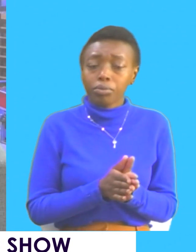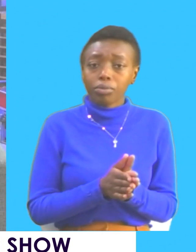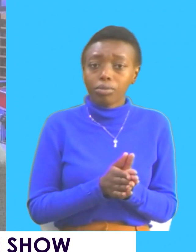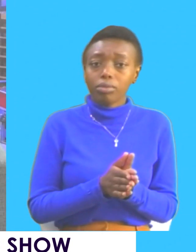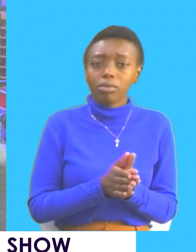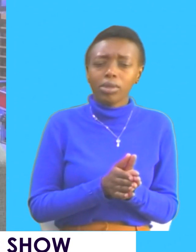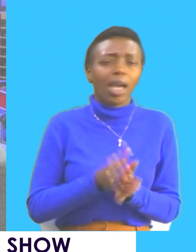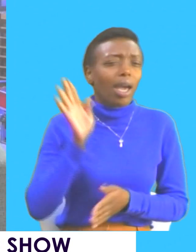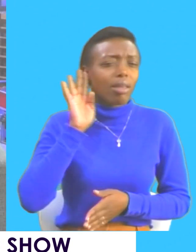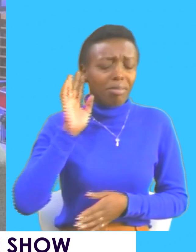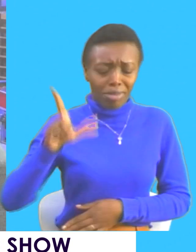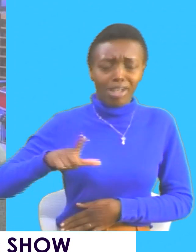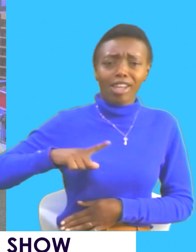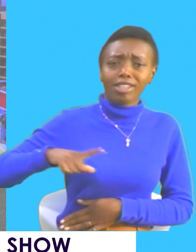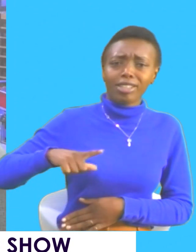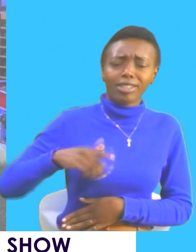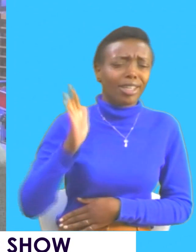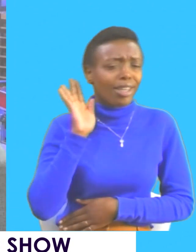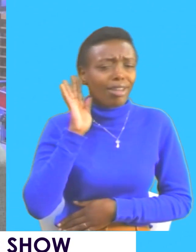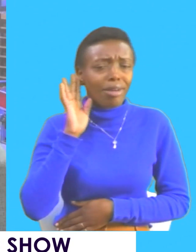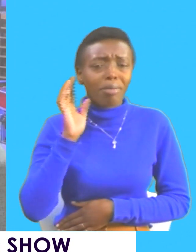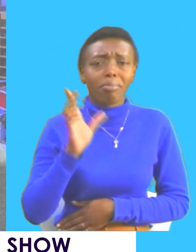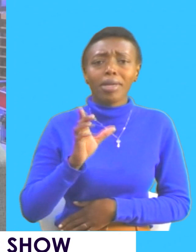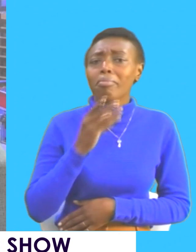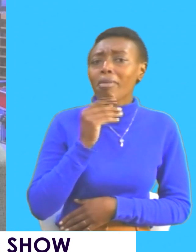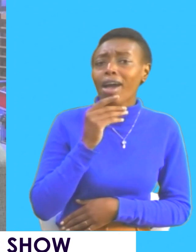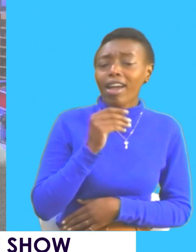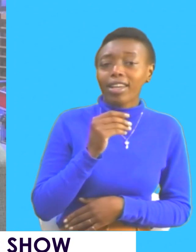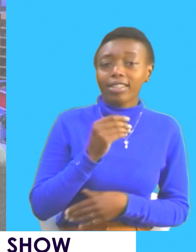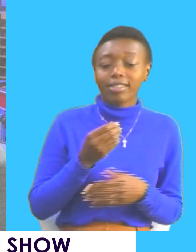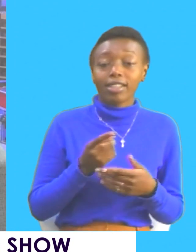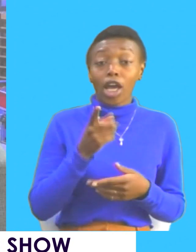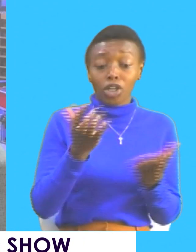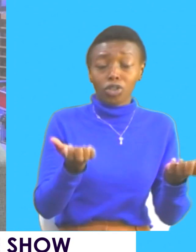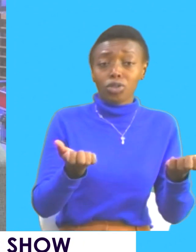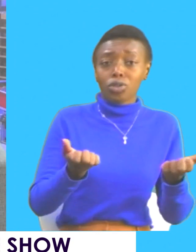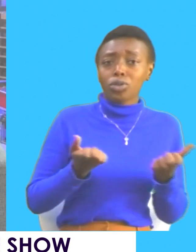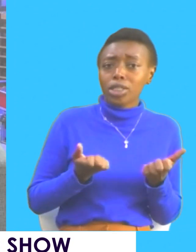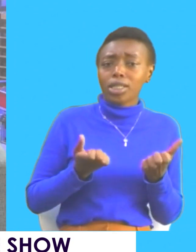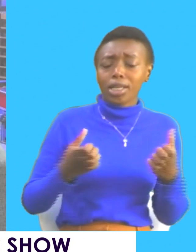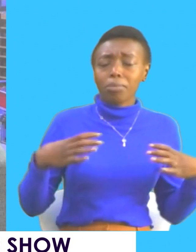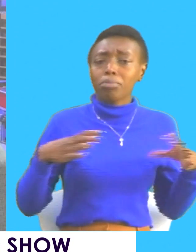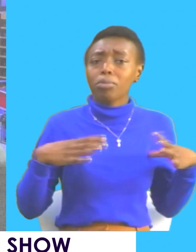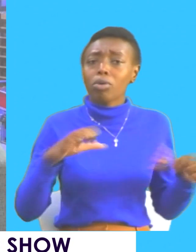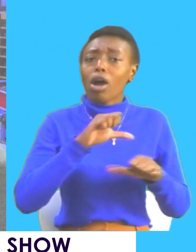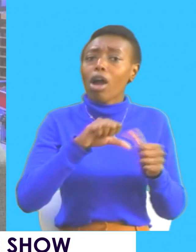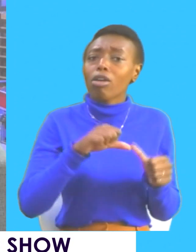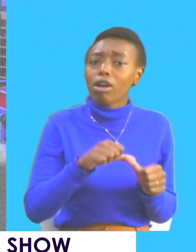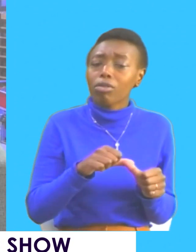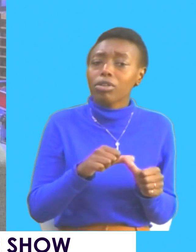on, hear me, ladies. Hear me, gentlemen. Be in circulation. It is time to be in